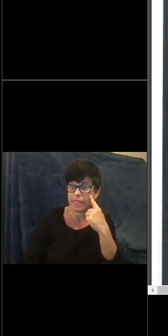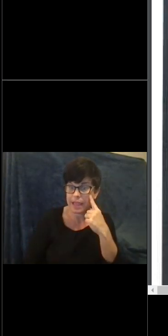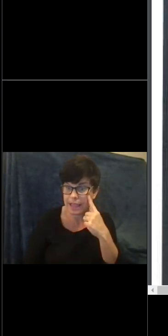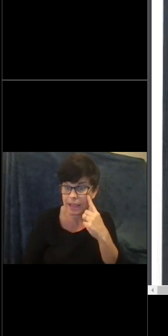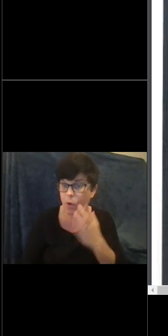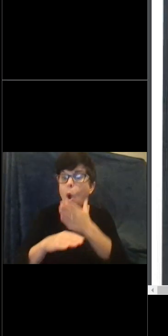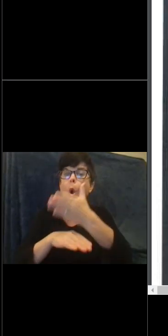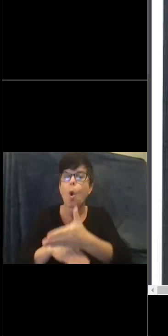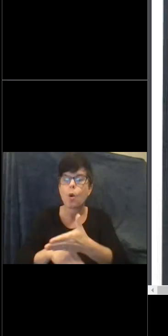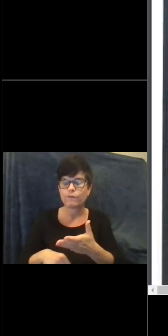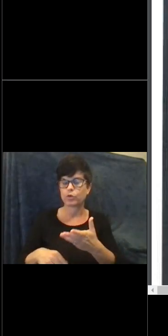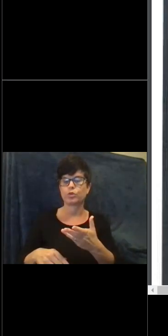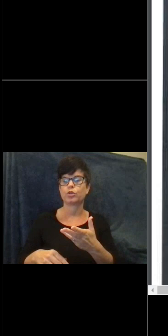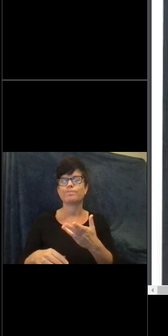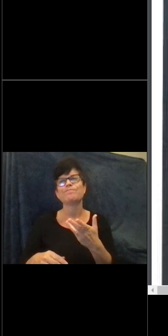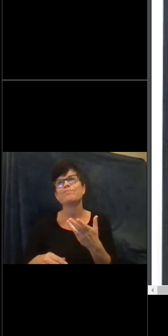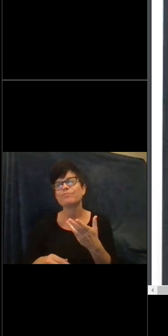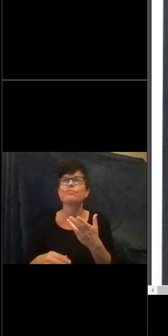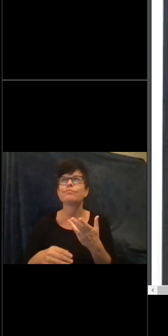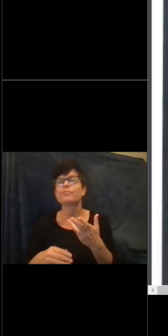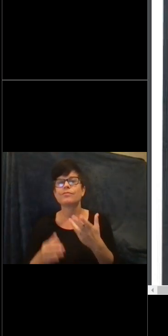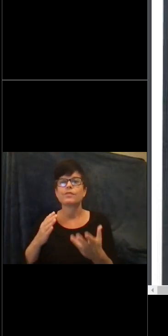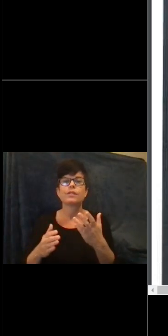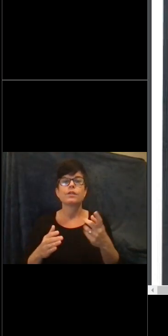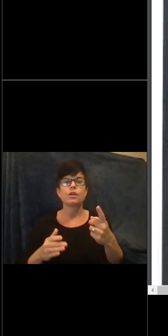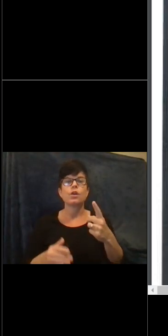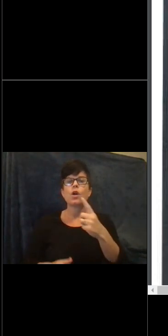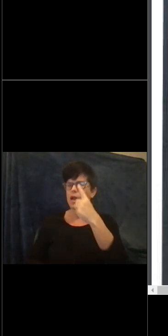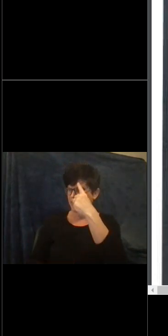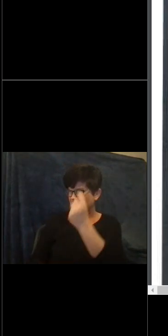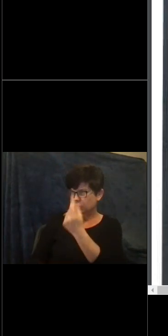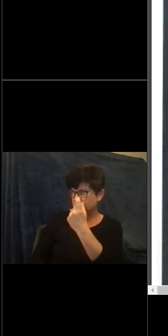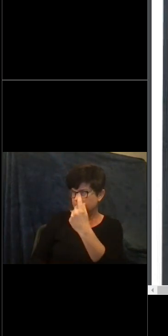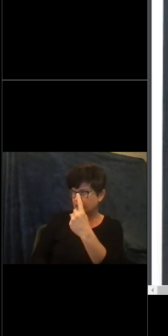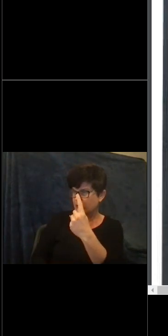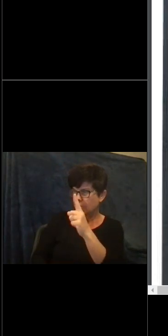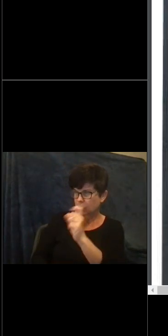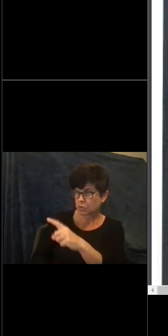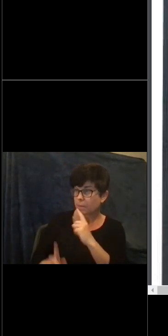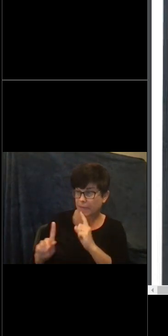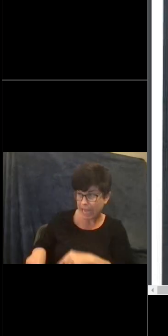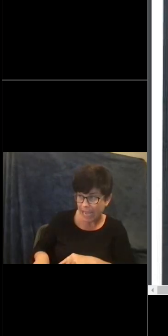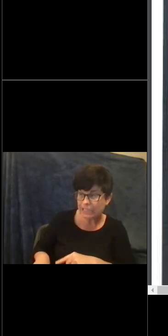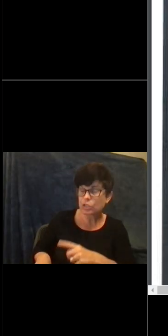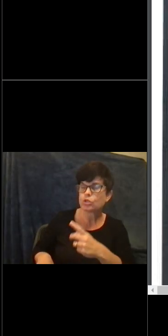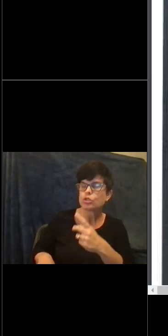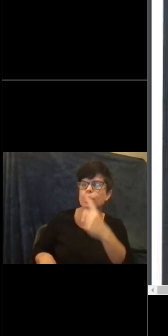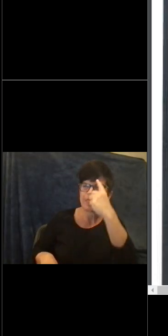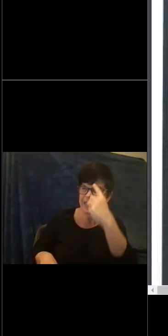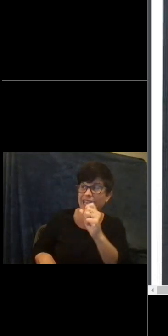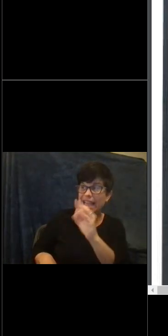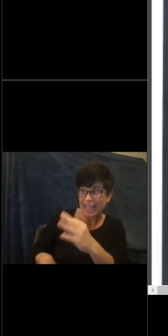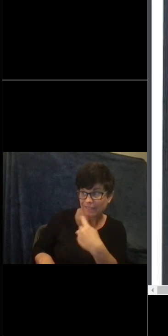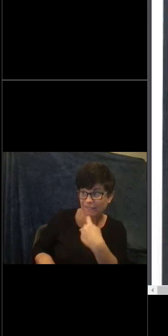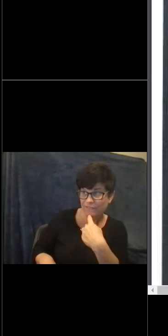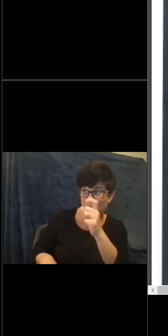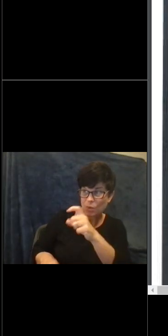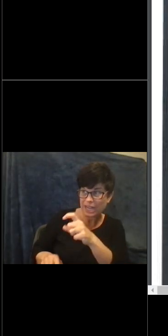but what? Yes, I think I understand your question. So I'm going to answer the question I think you're asking, and then you'll tell me if we need to do it